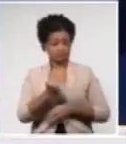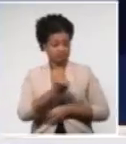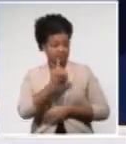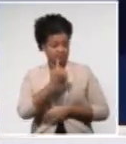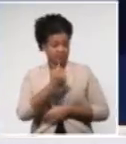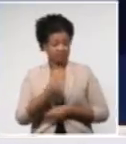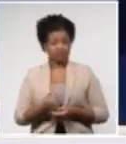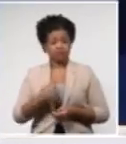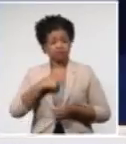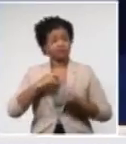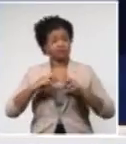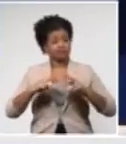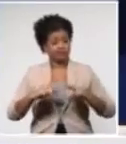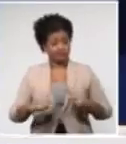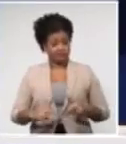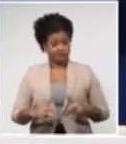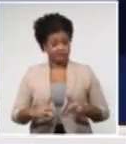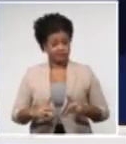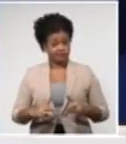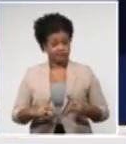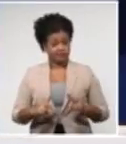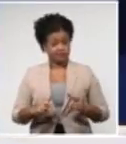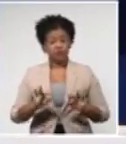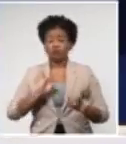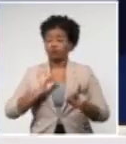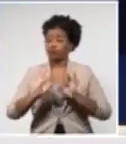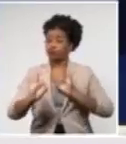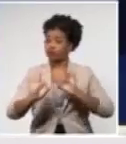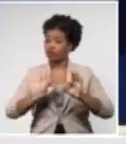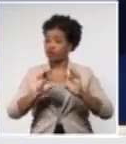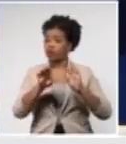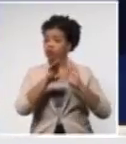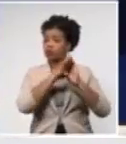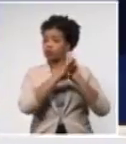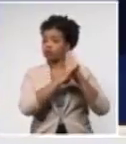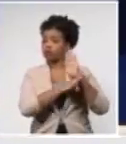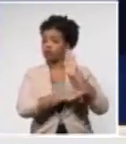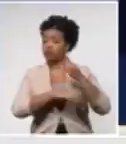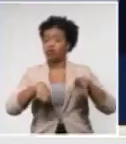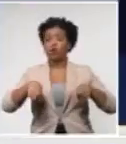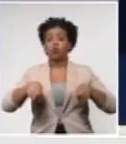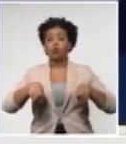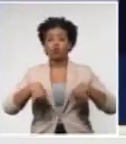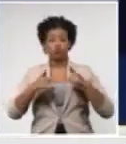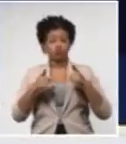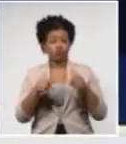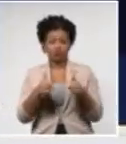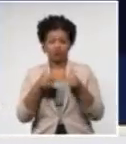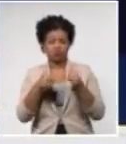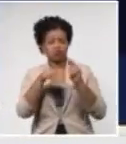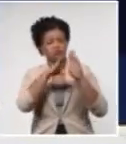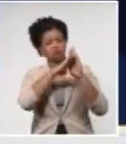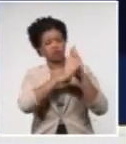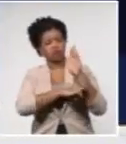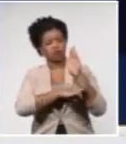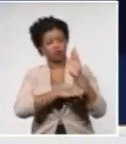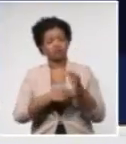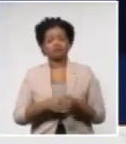I reiterate that this should be done following all the required measures with extreme